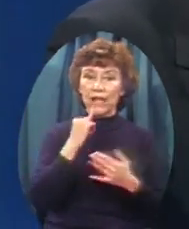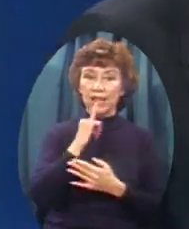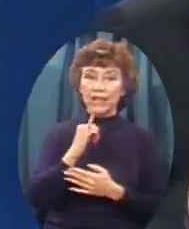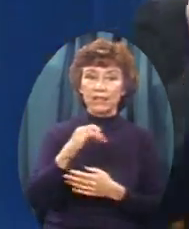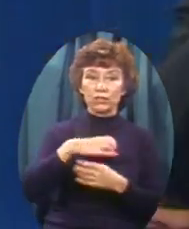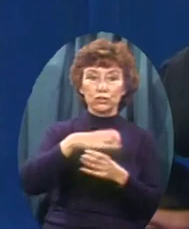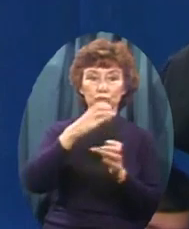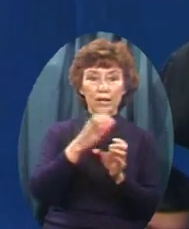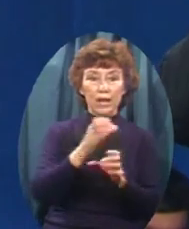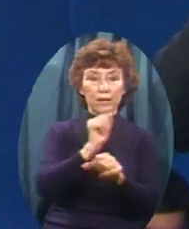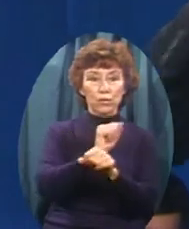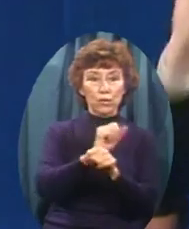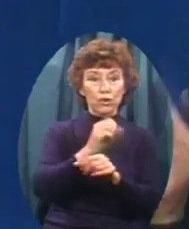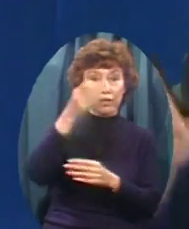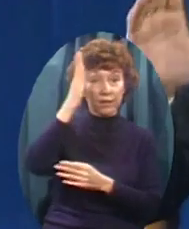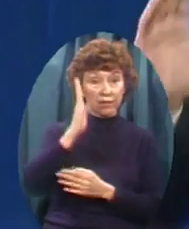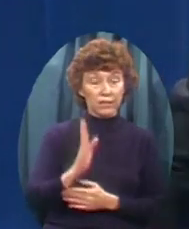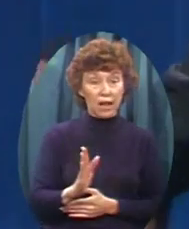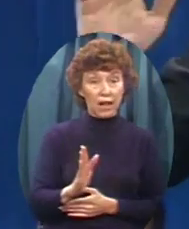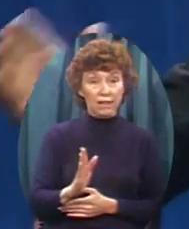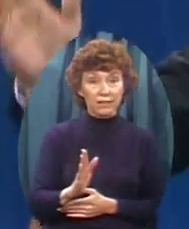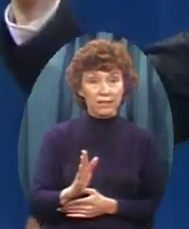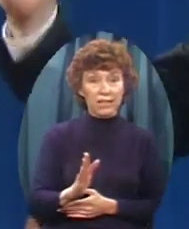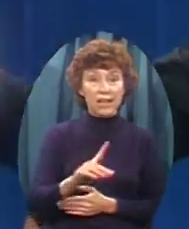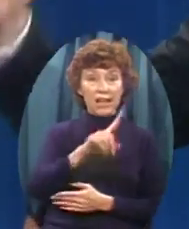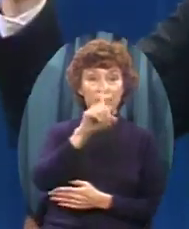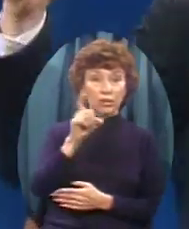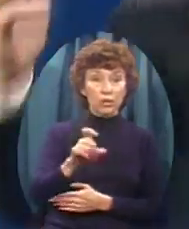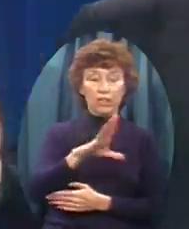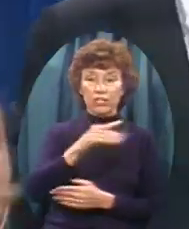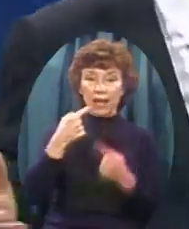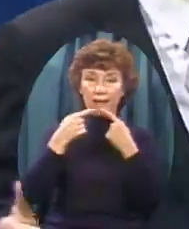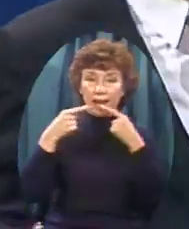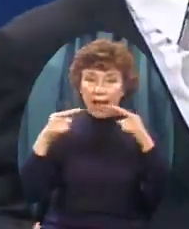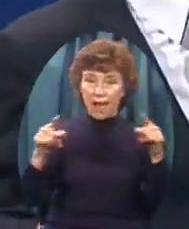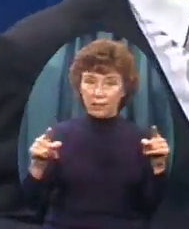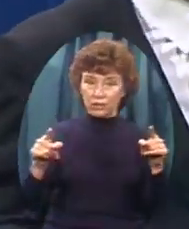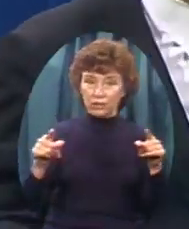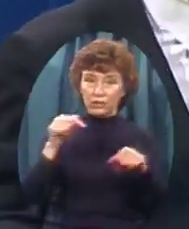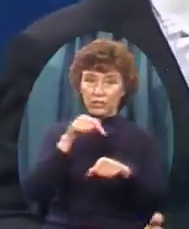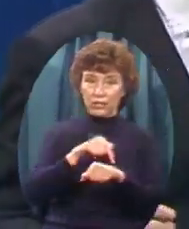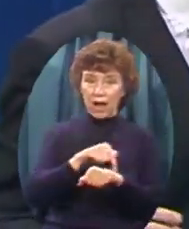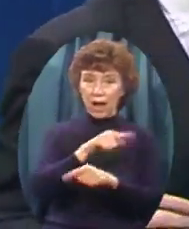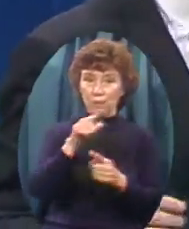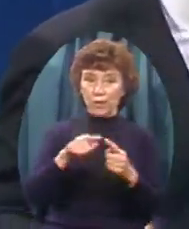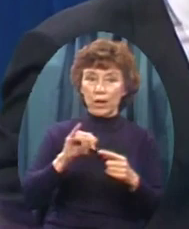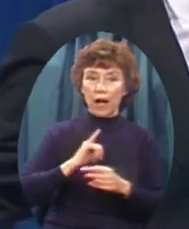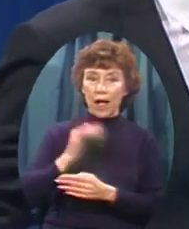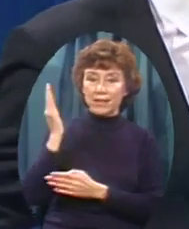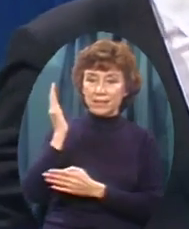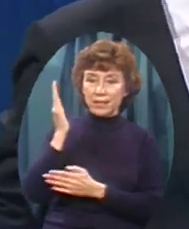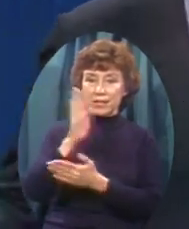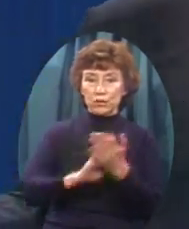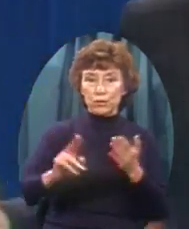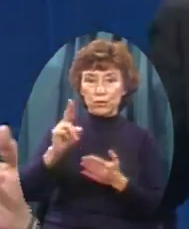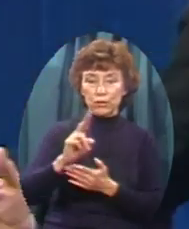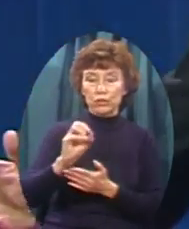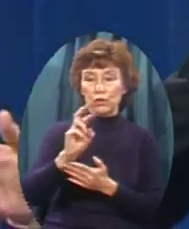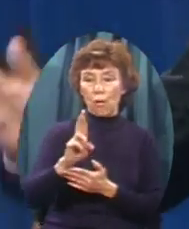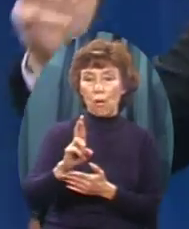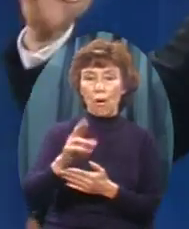heard Such a stir In the question And answer period In every university forum Press conference You name it Almost everywhere